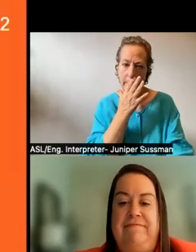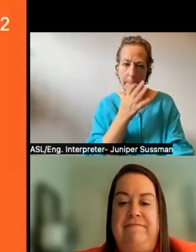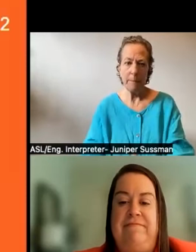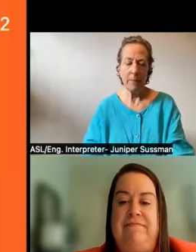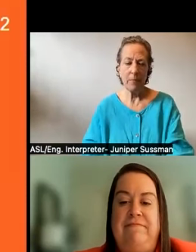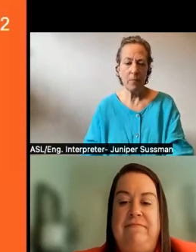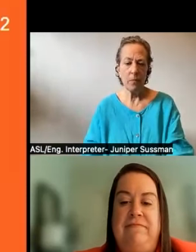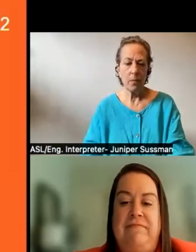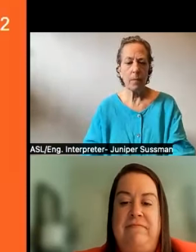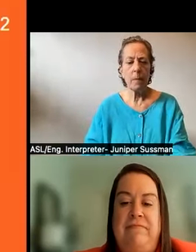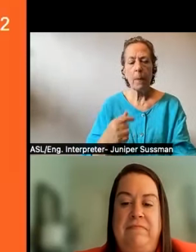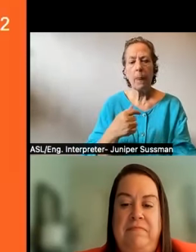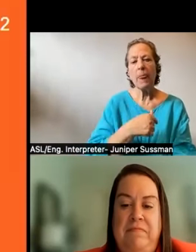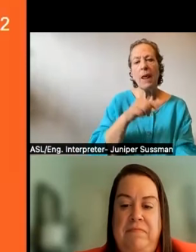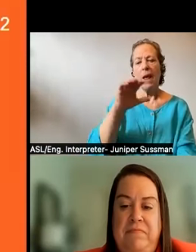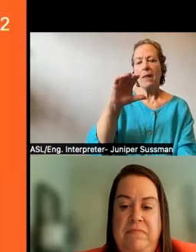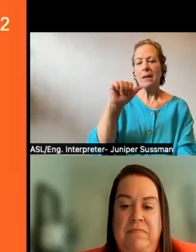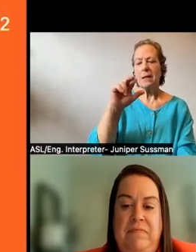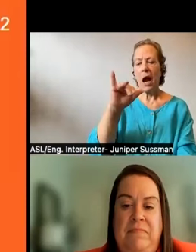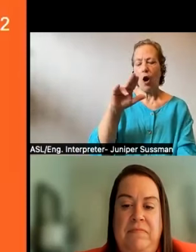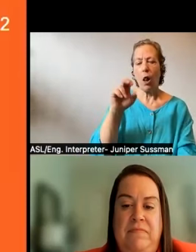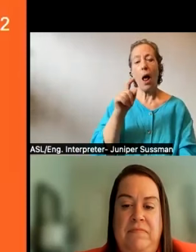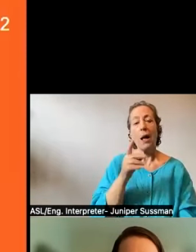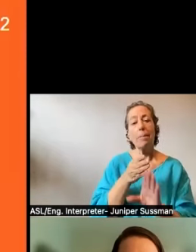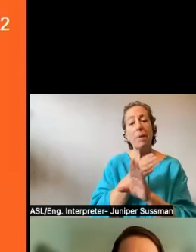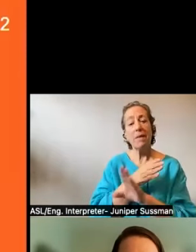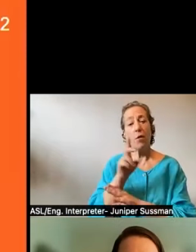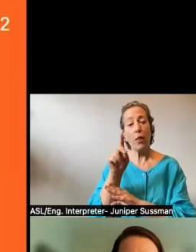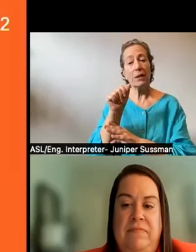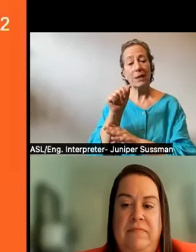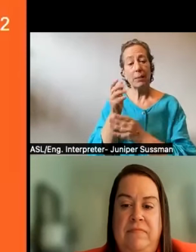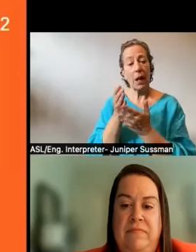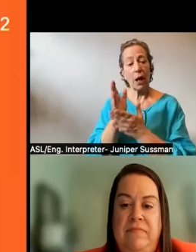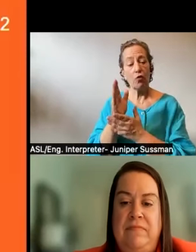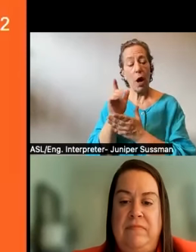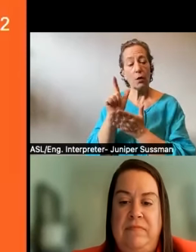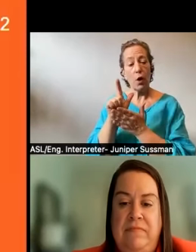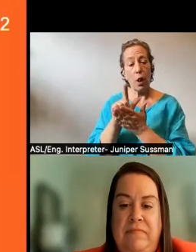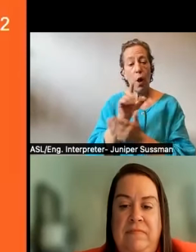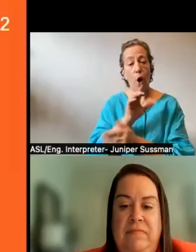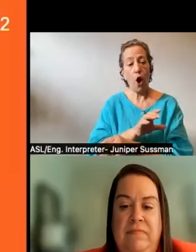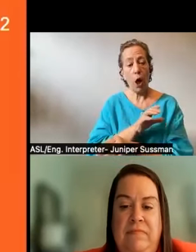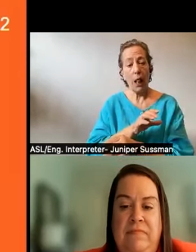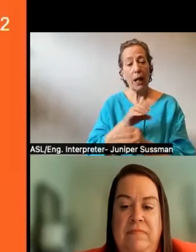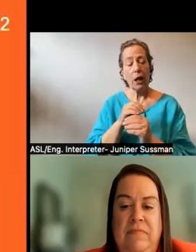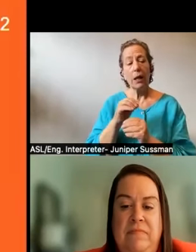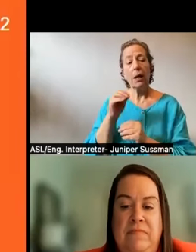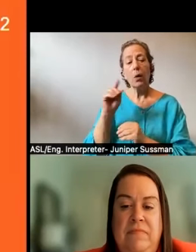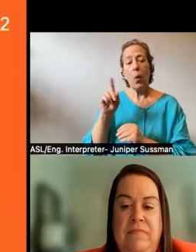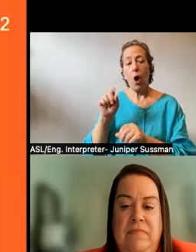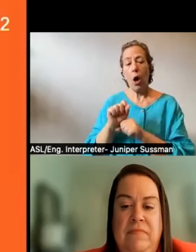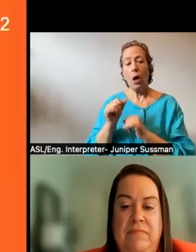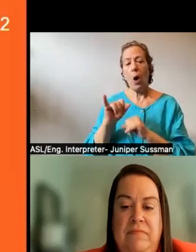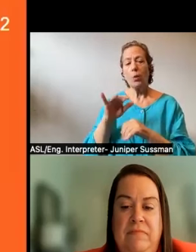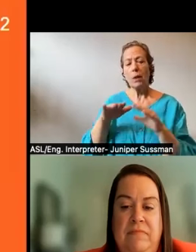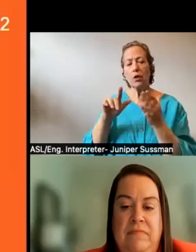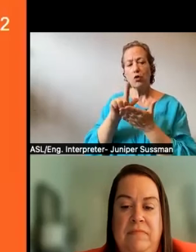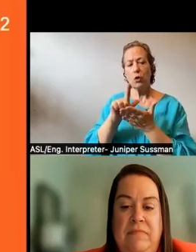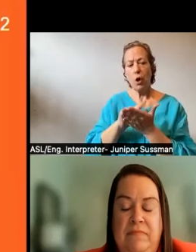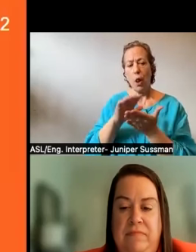Excuse me, this is Caroline. Prior to working at the Disability Rights Law Clinic at American University Washington College of Law, where I am now, I worked at Children's Law Center